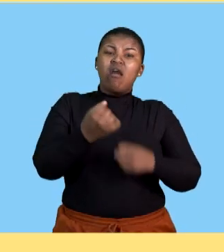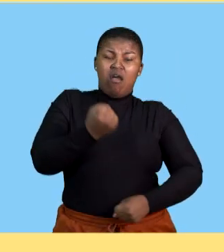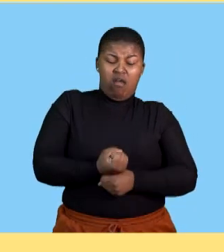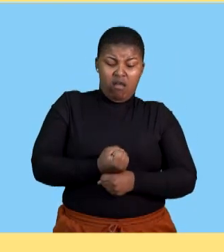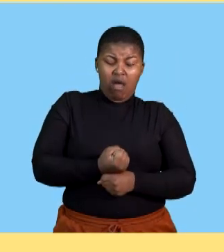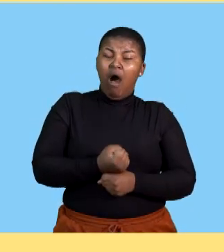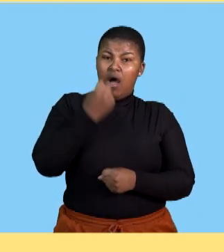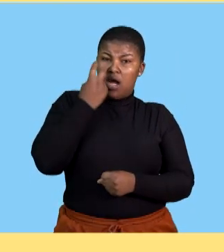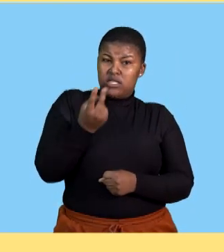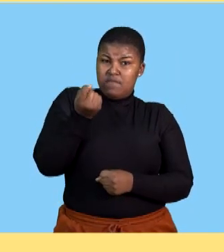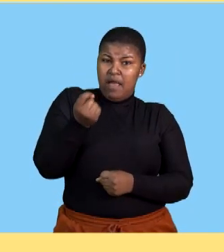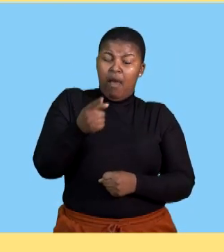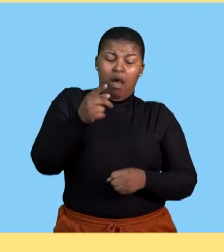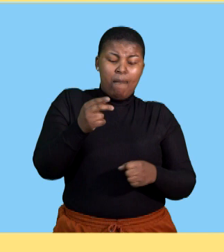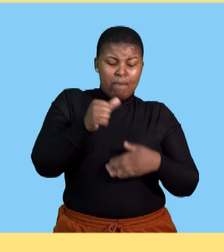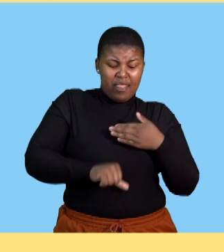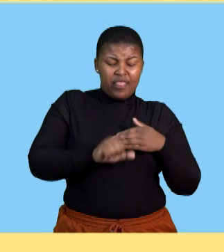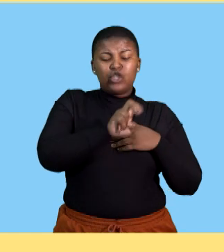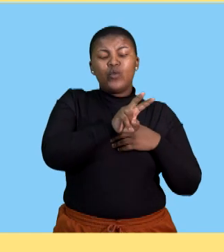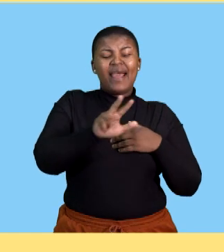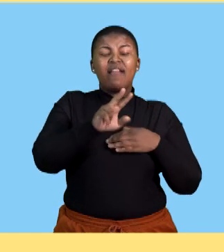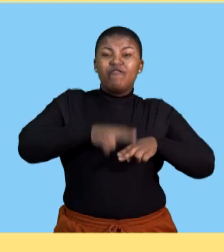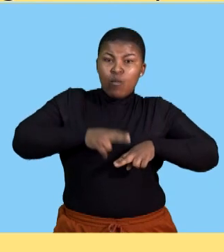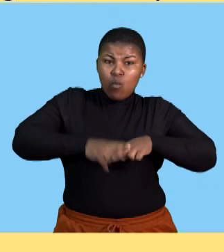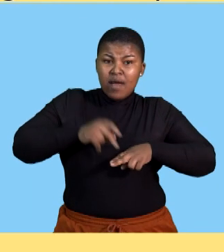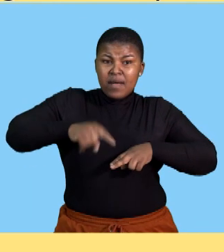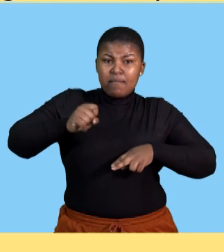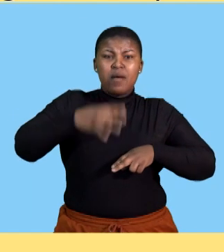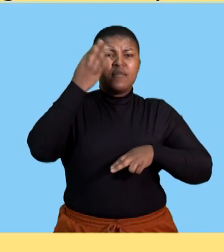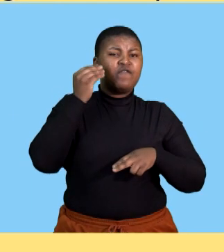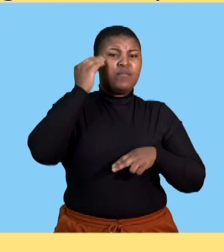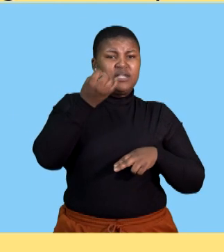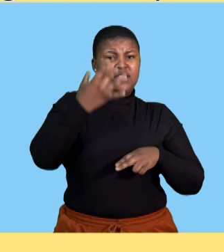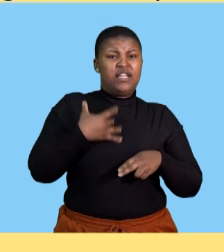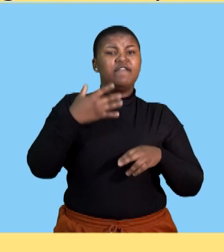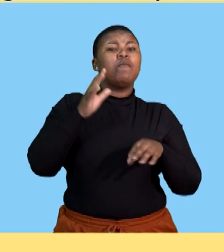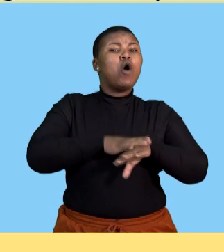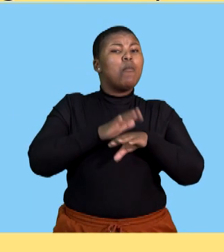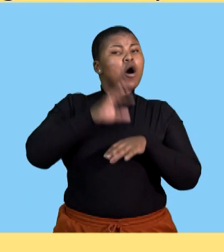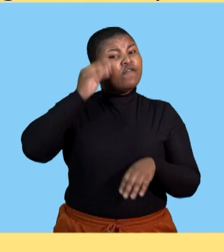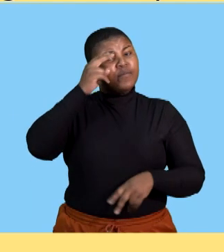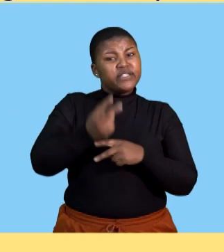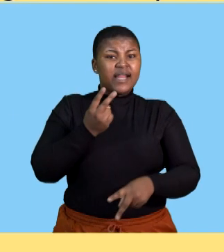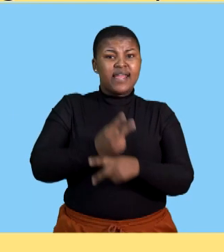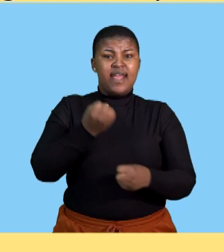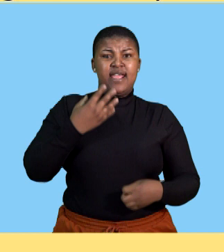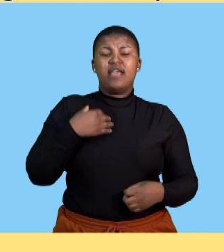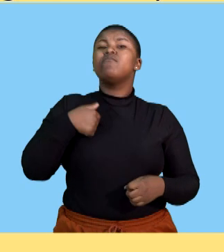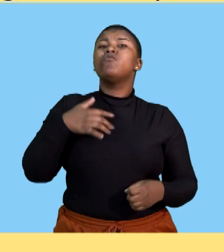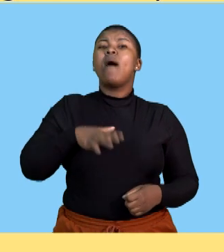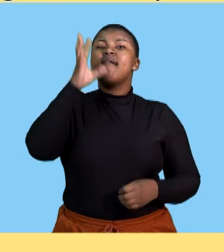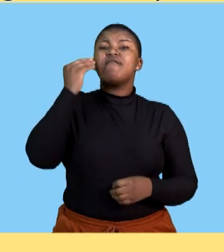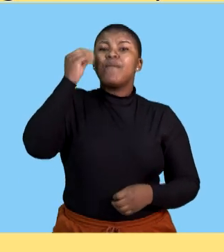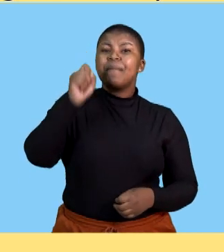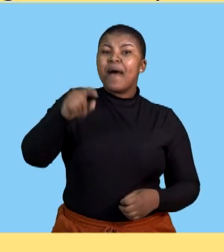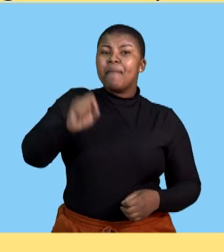of the financial year. And we are given information. We are also given additional information. Now we want